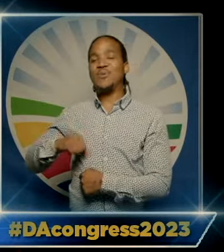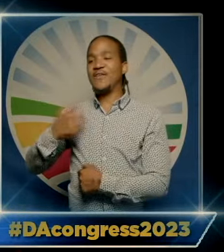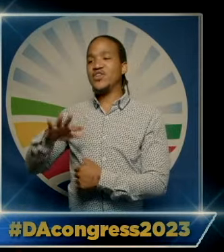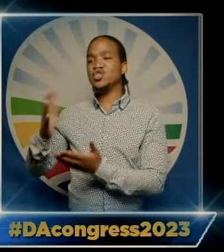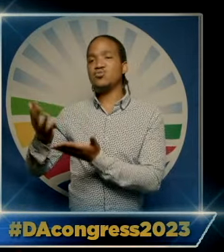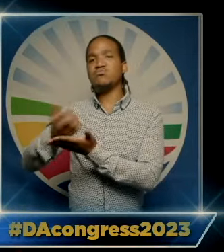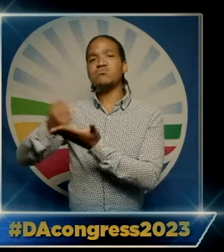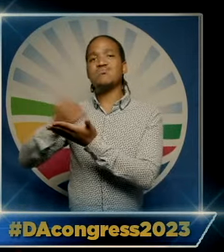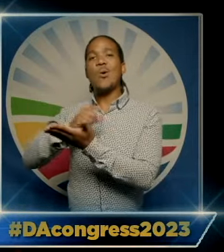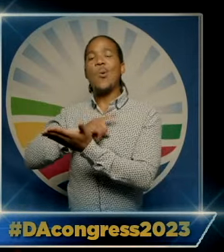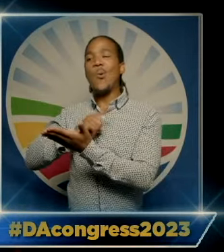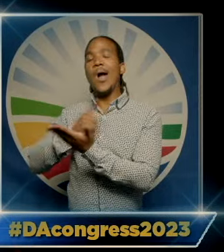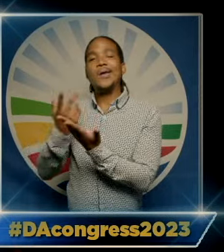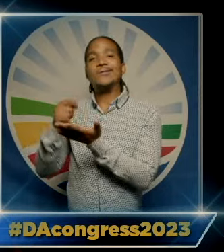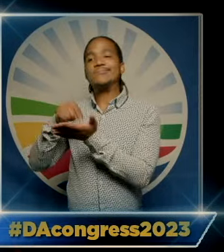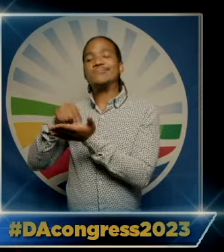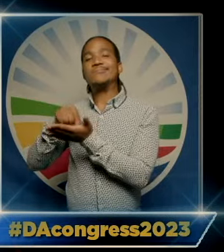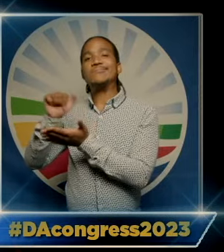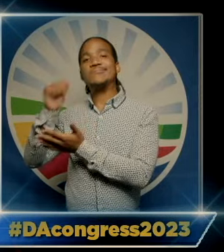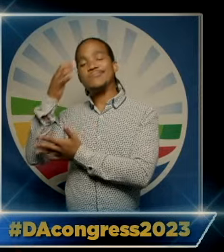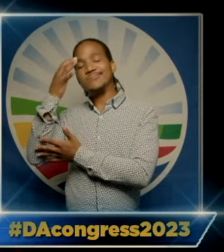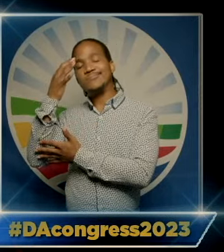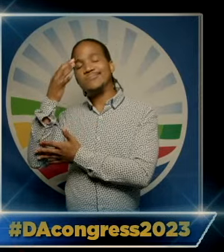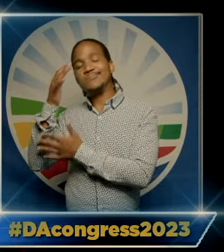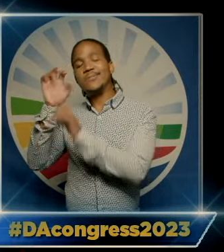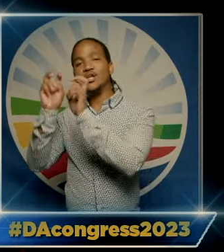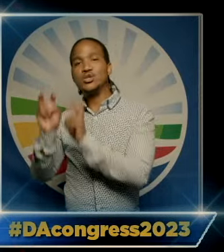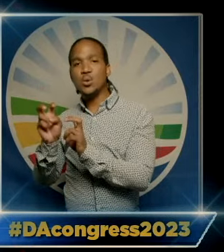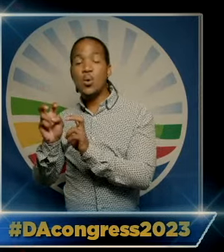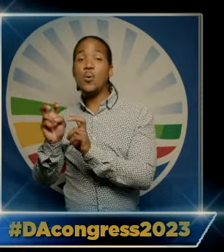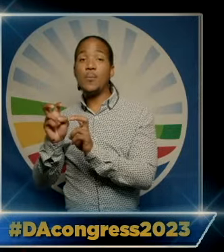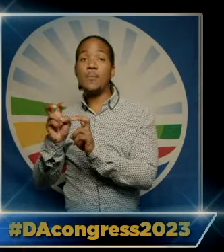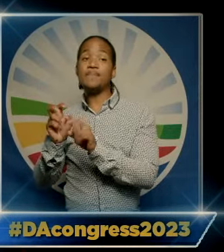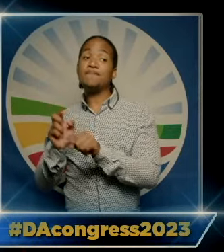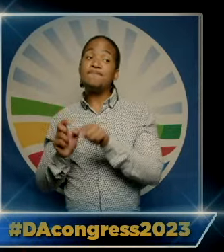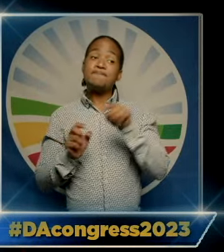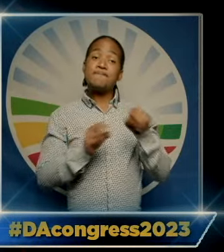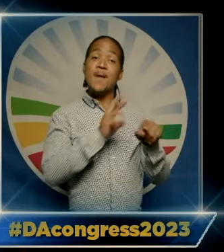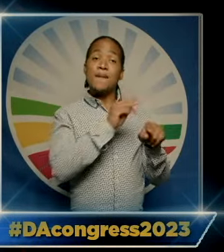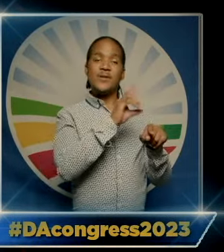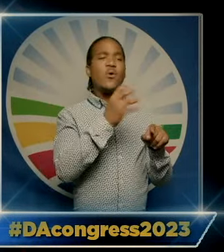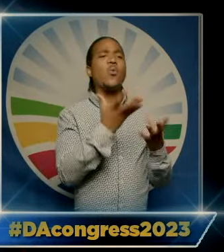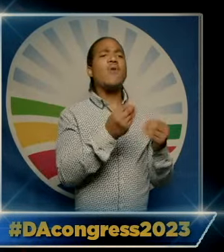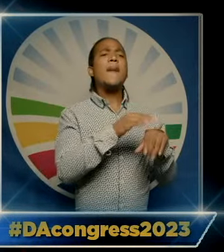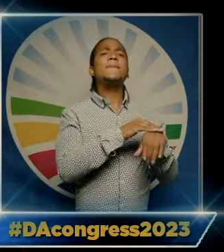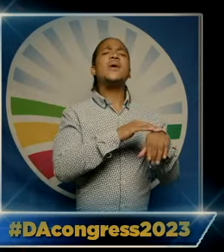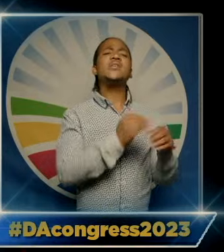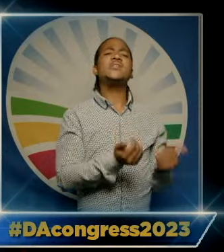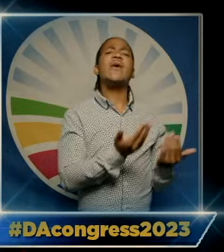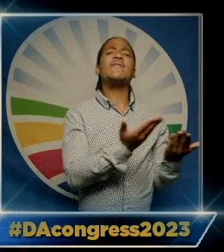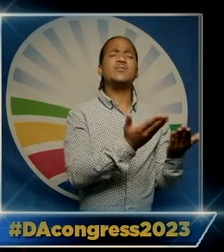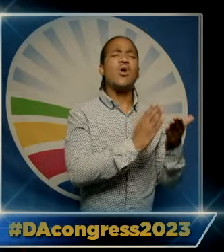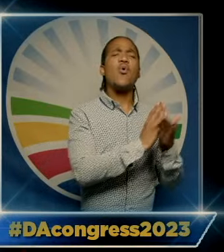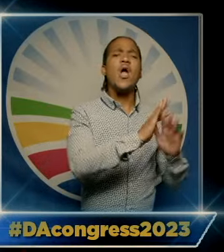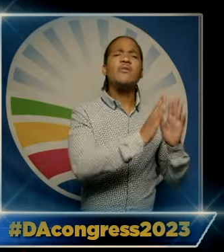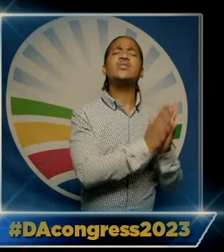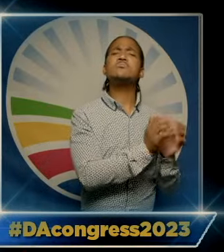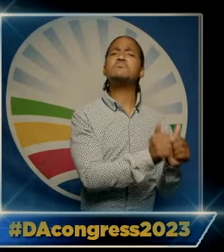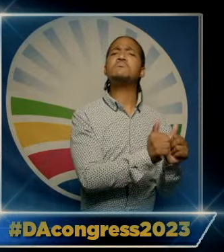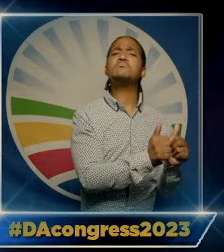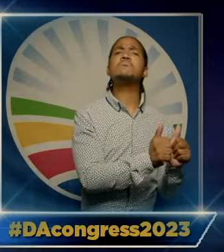In the DA government, governed Midvaal, we are getting the basics right. We are getting things done. When our